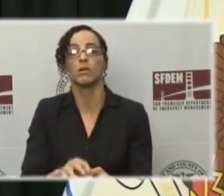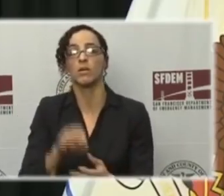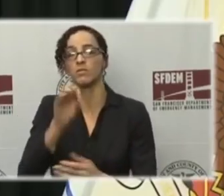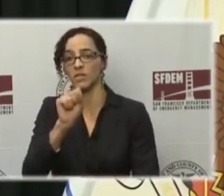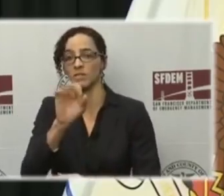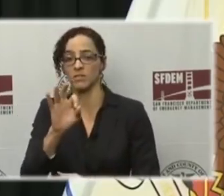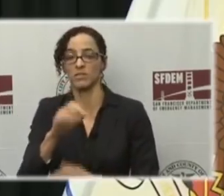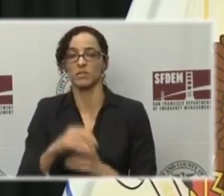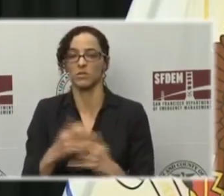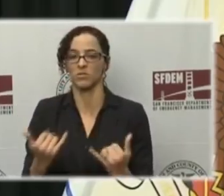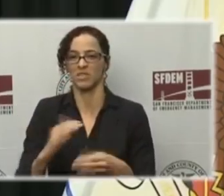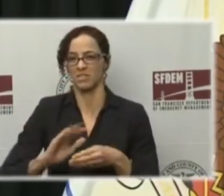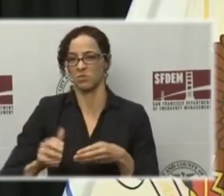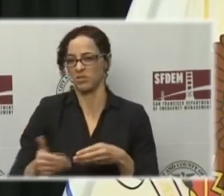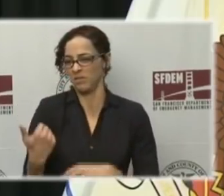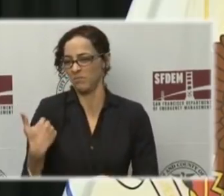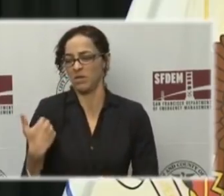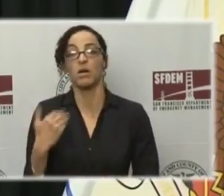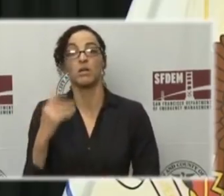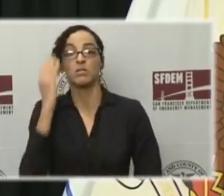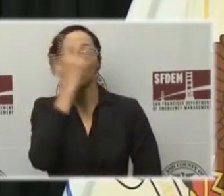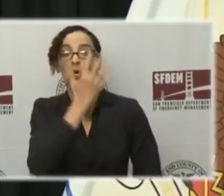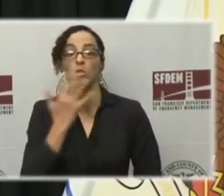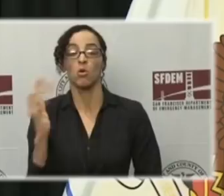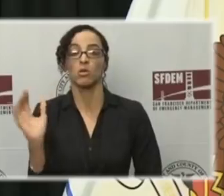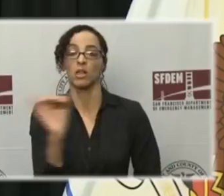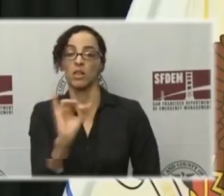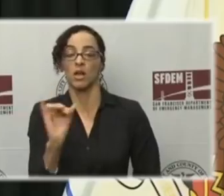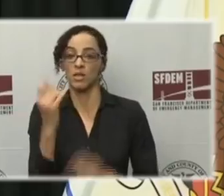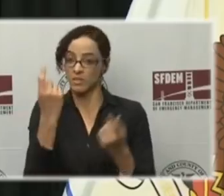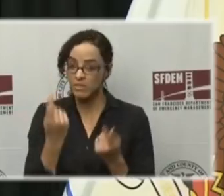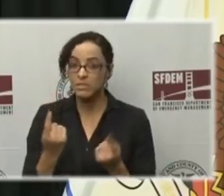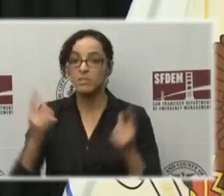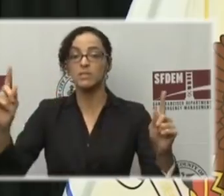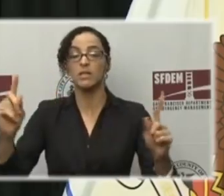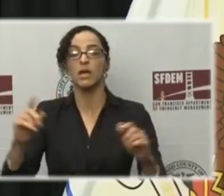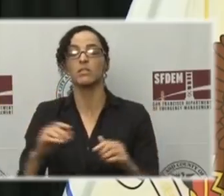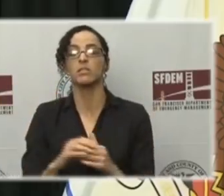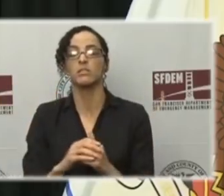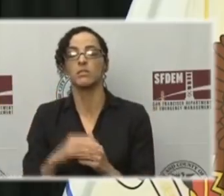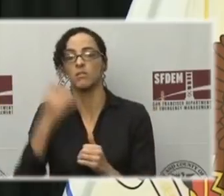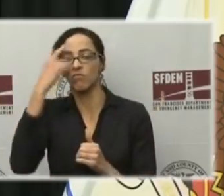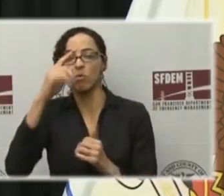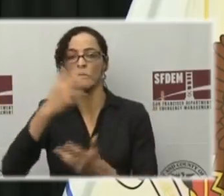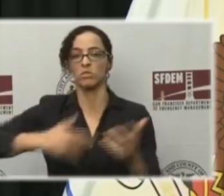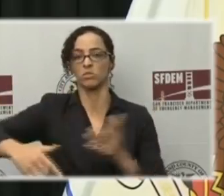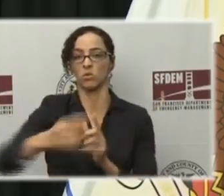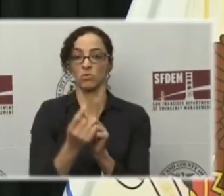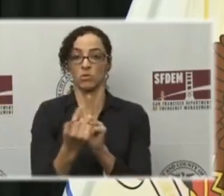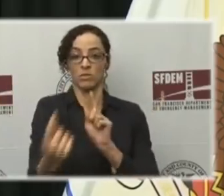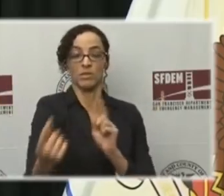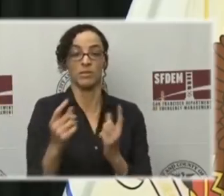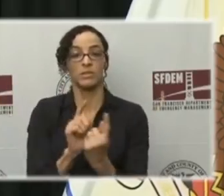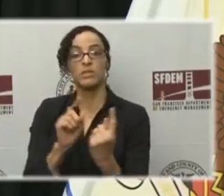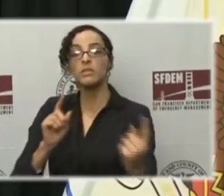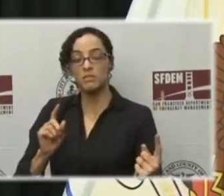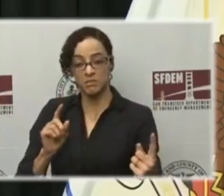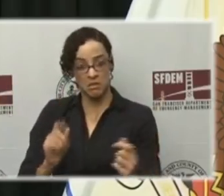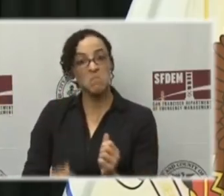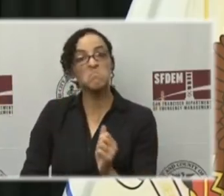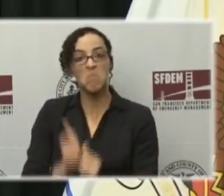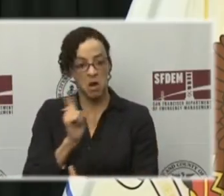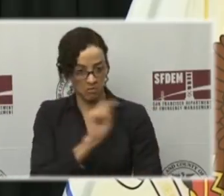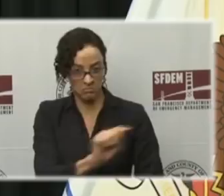looked like somewhat of a success in terms of social distancing for the most part. Definitely an